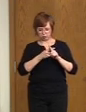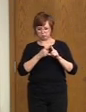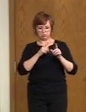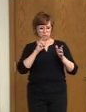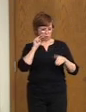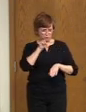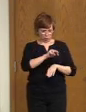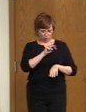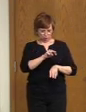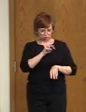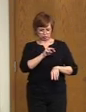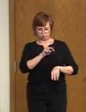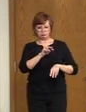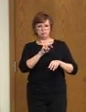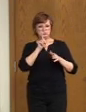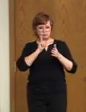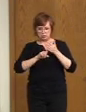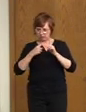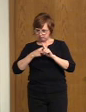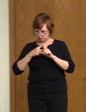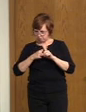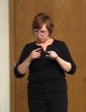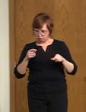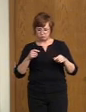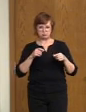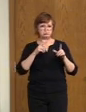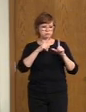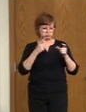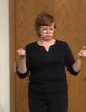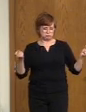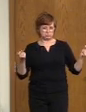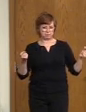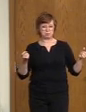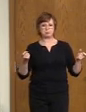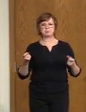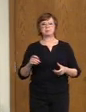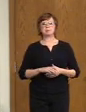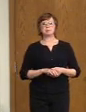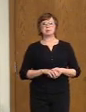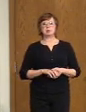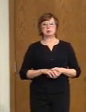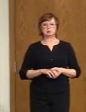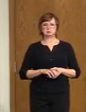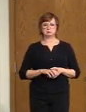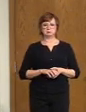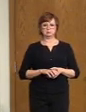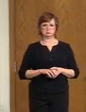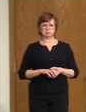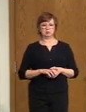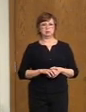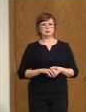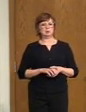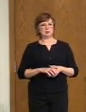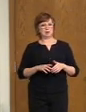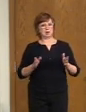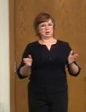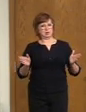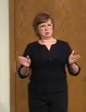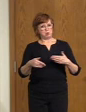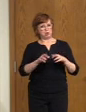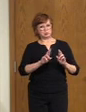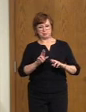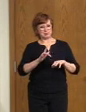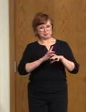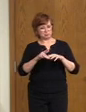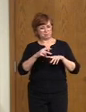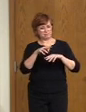is then that the actual vaccine will be received next week, at